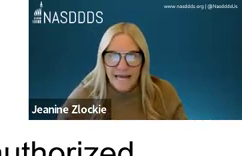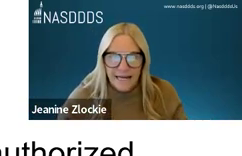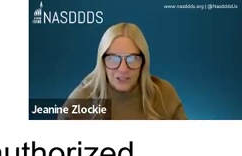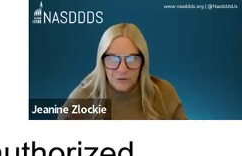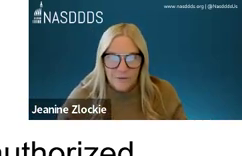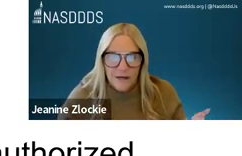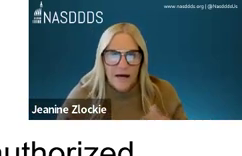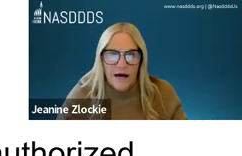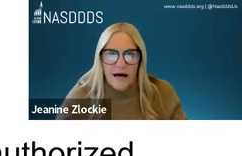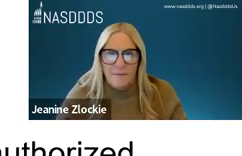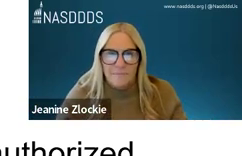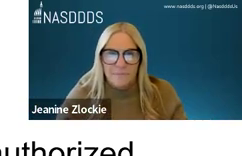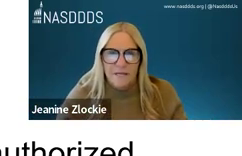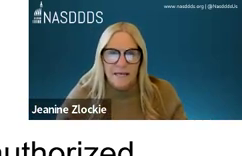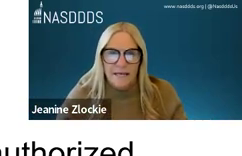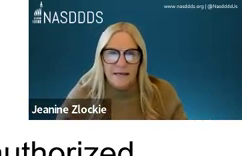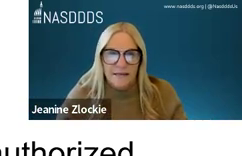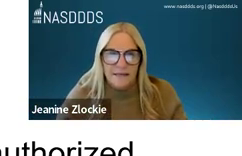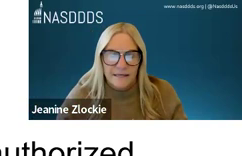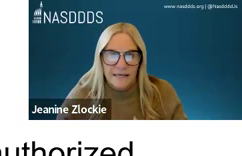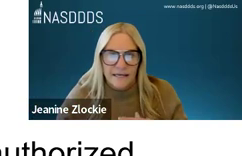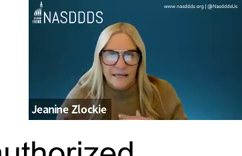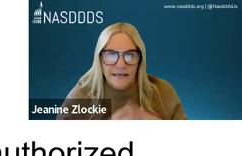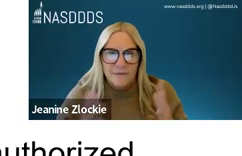authorized in the statute.